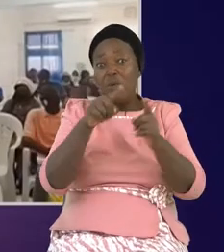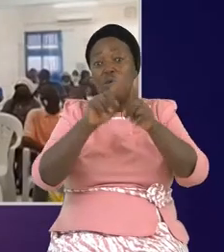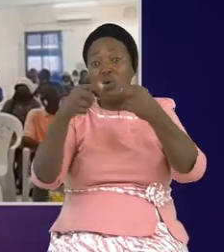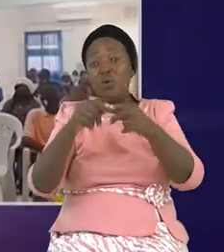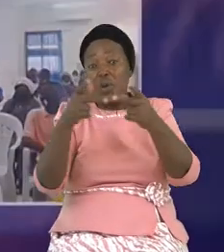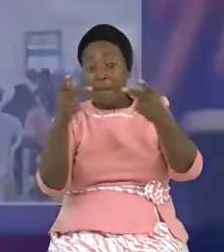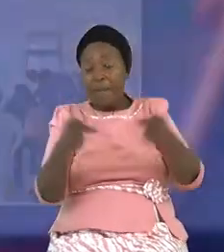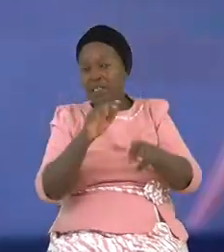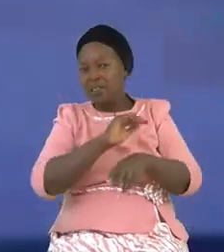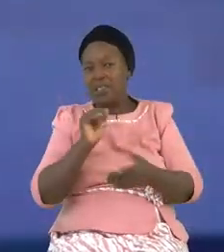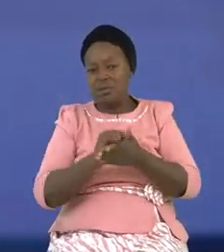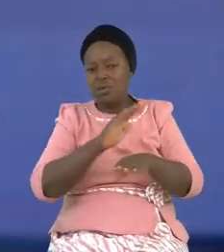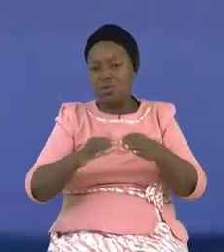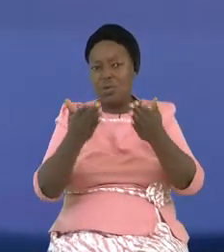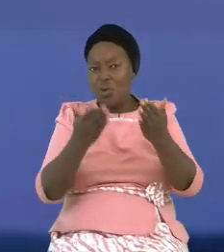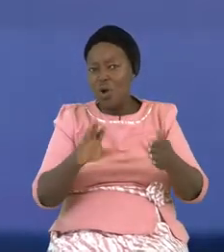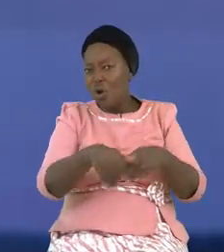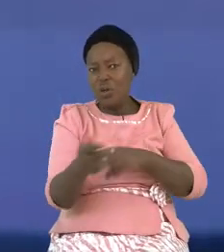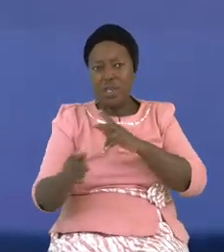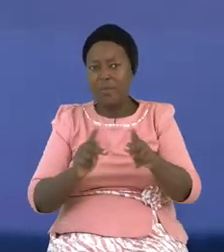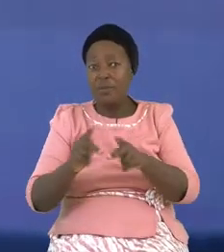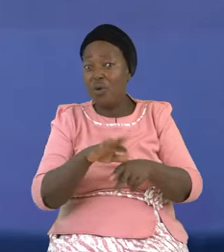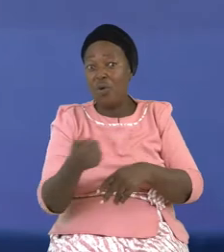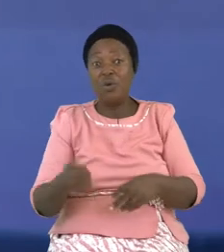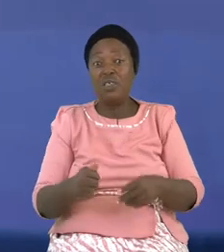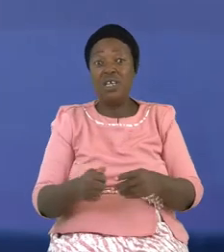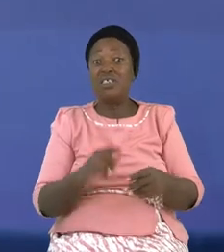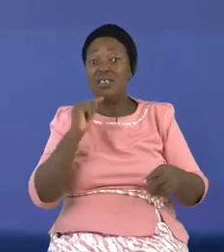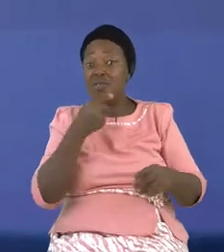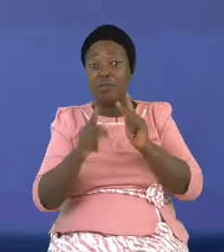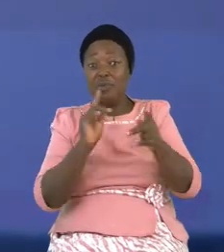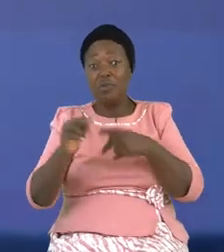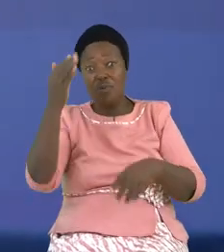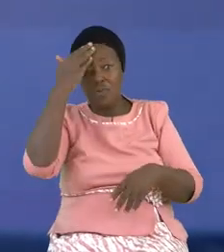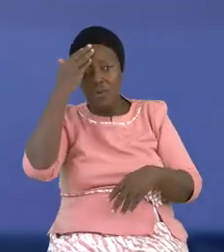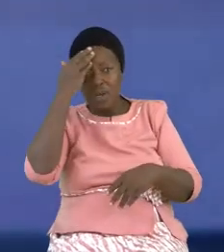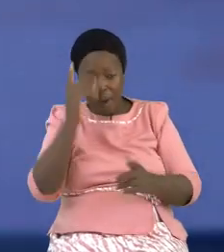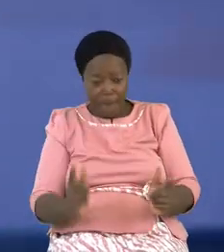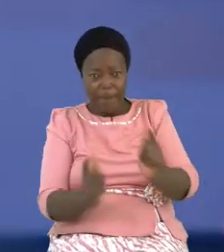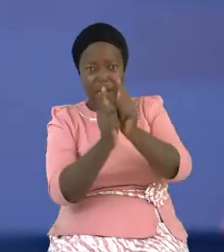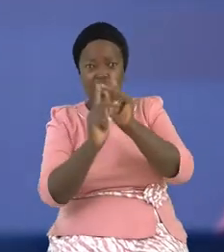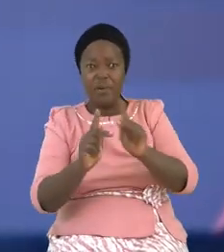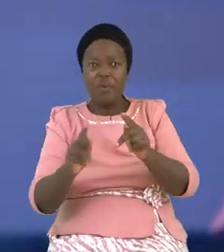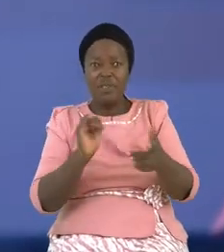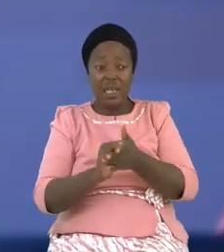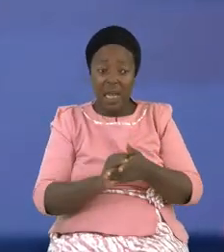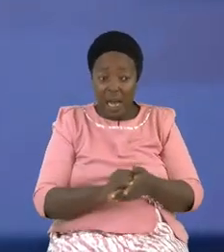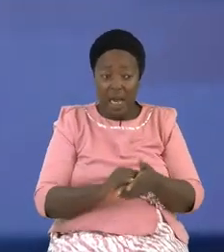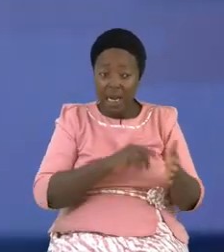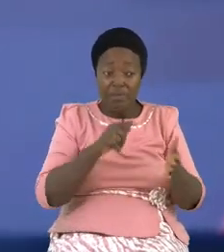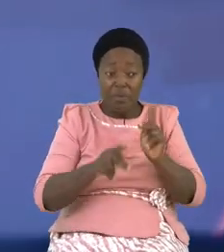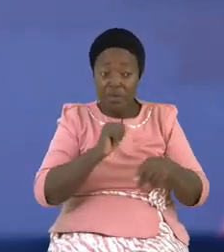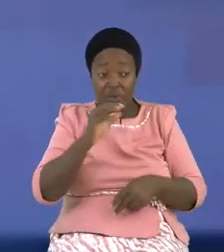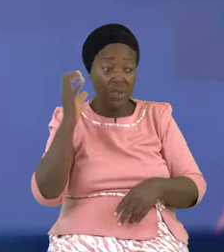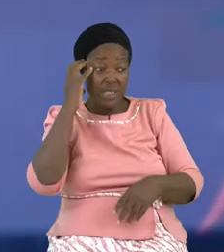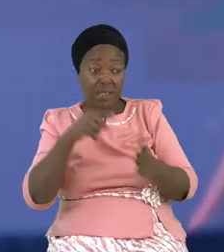don't want other people, other dignified people to know, niche people, they mustn't hear this, they must not see